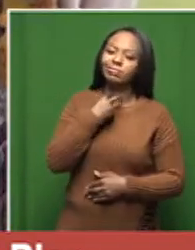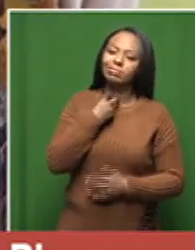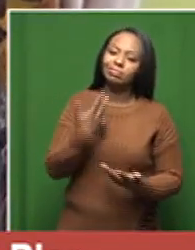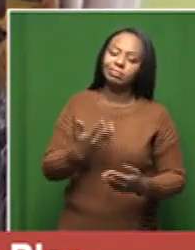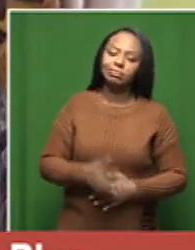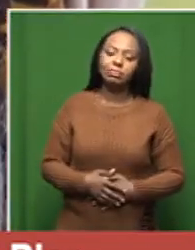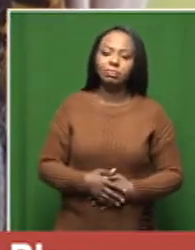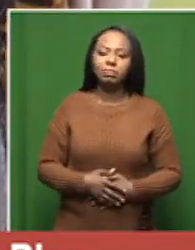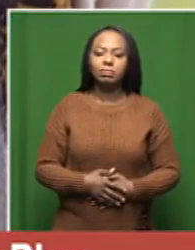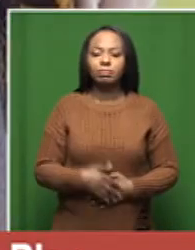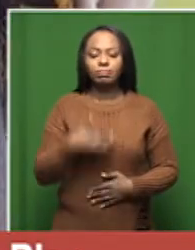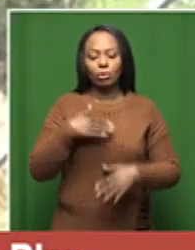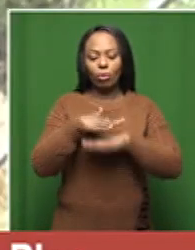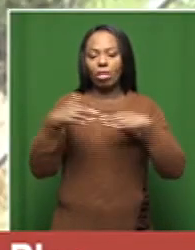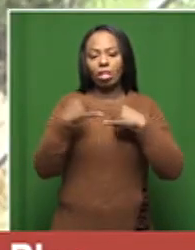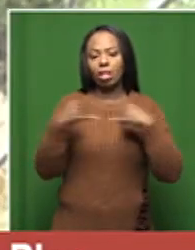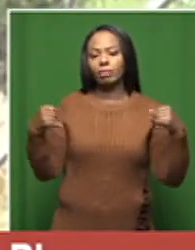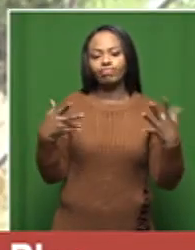I